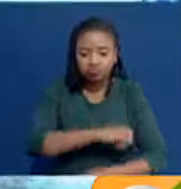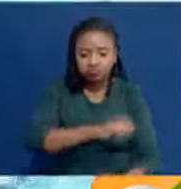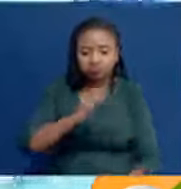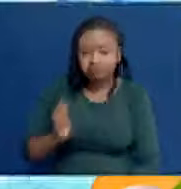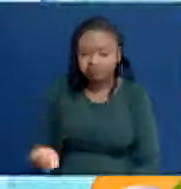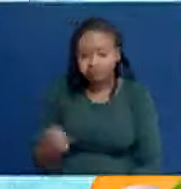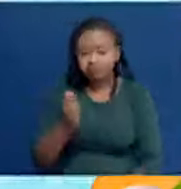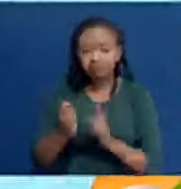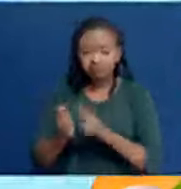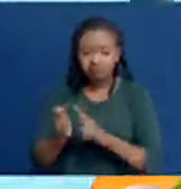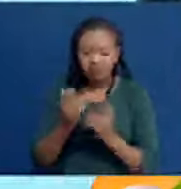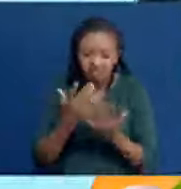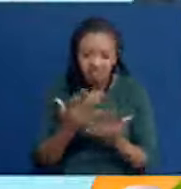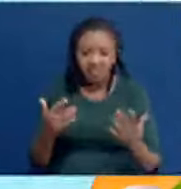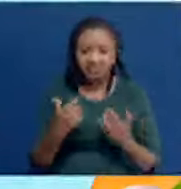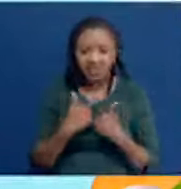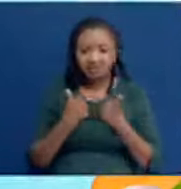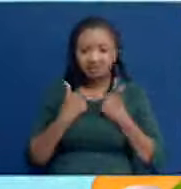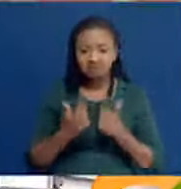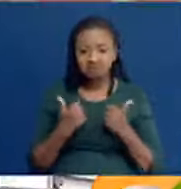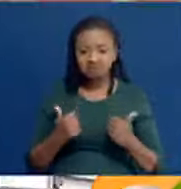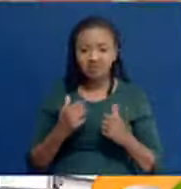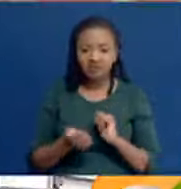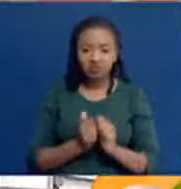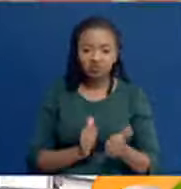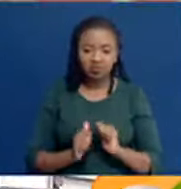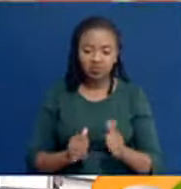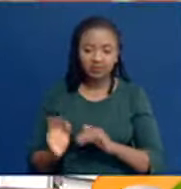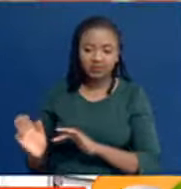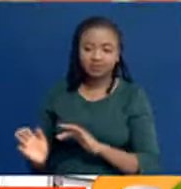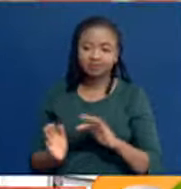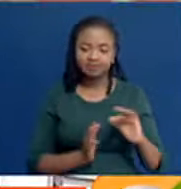balls. Now Wales became the